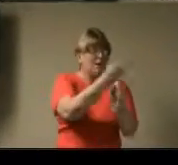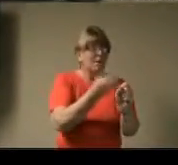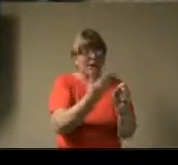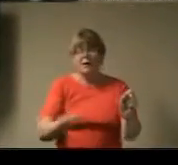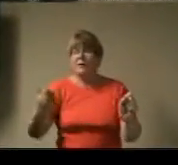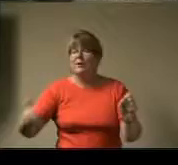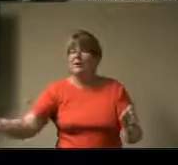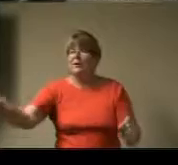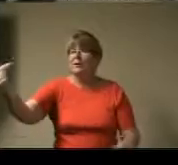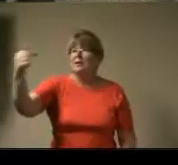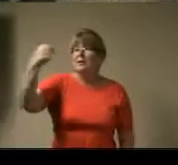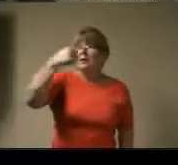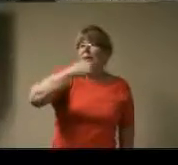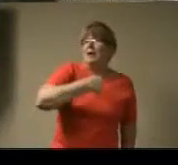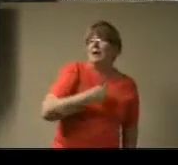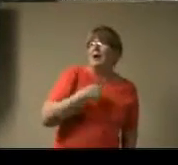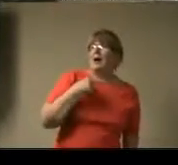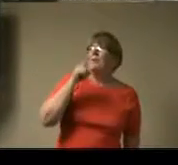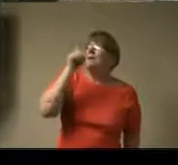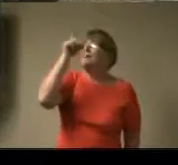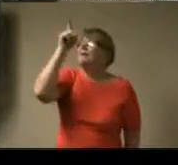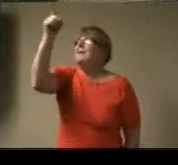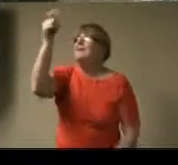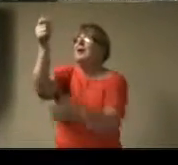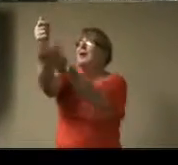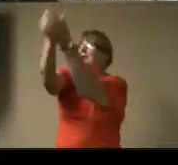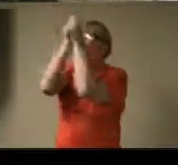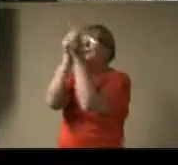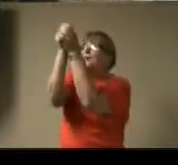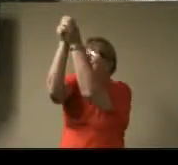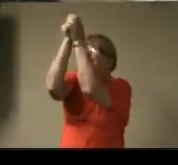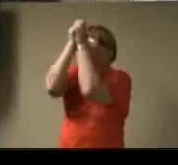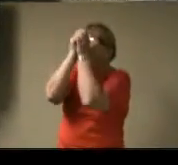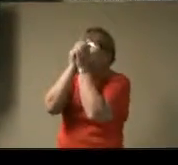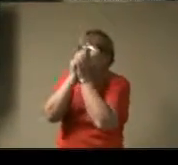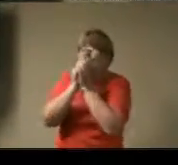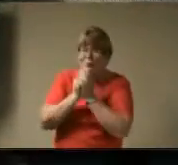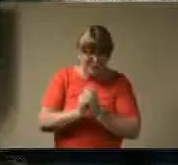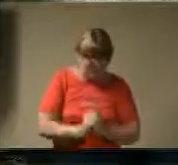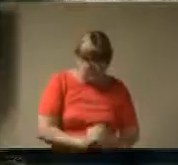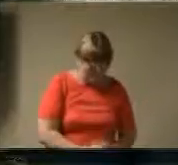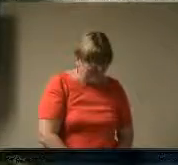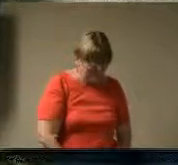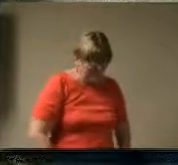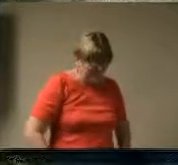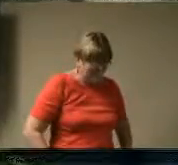you are my everything my will for you